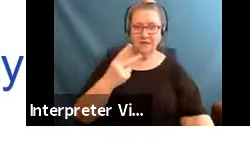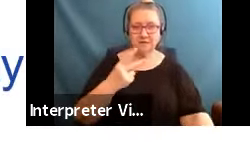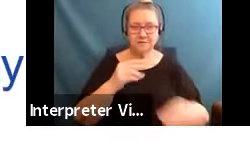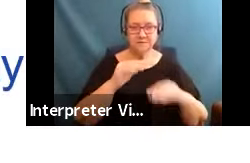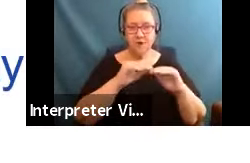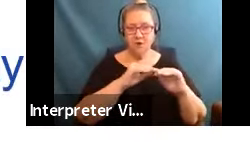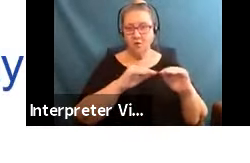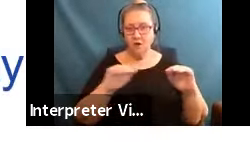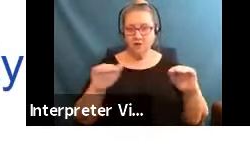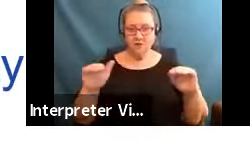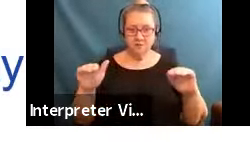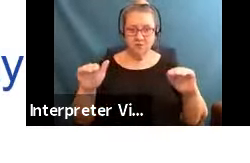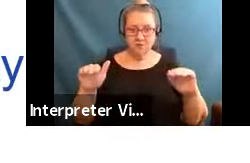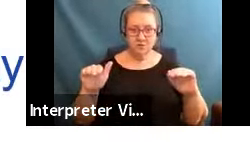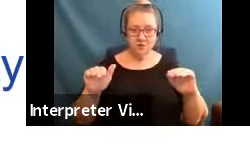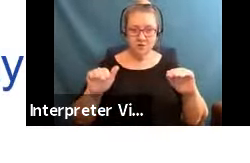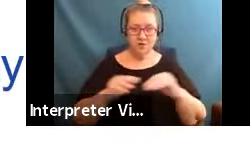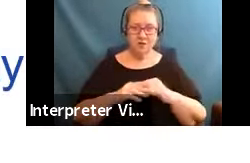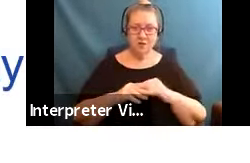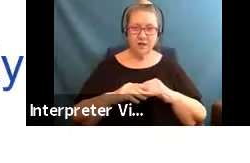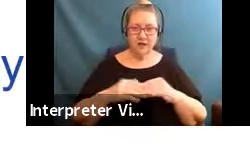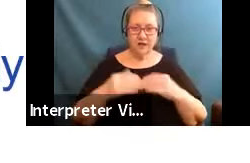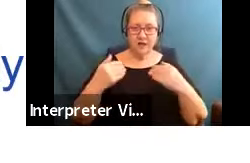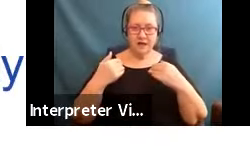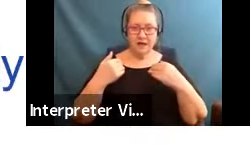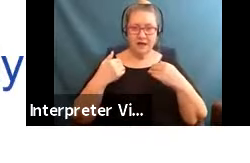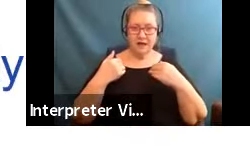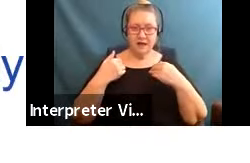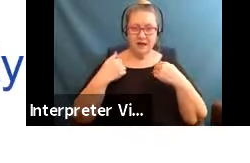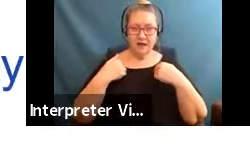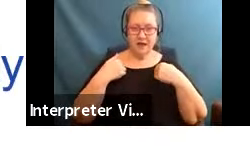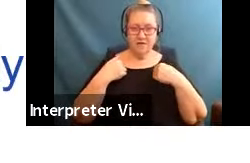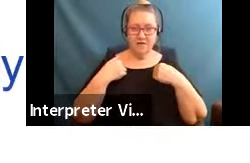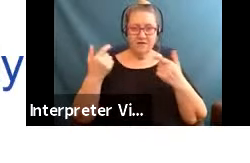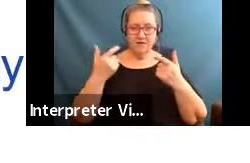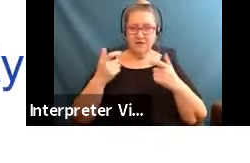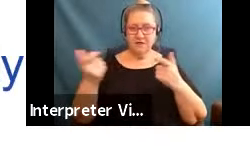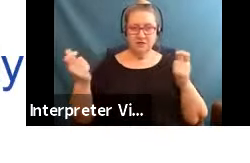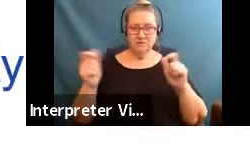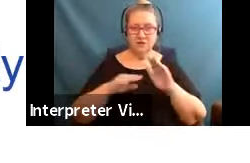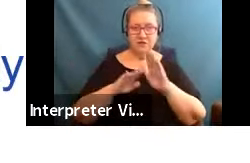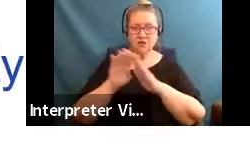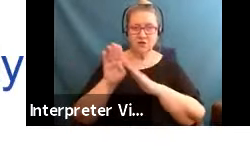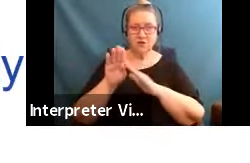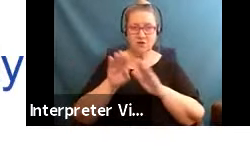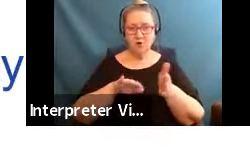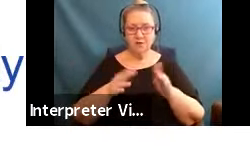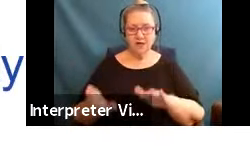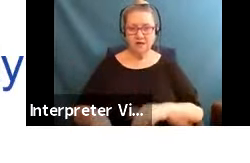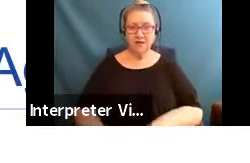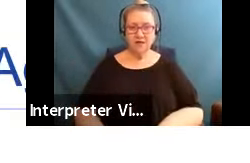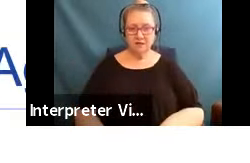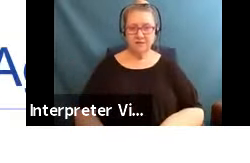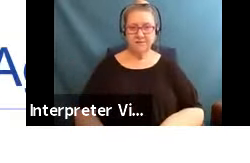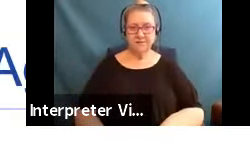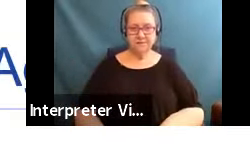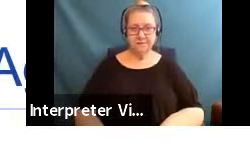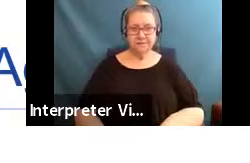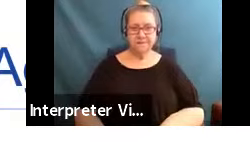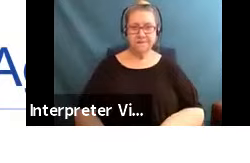peak that we're having this big surge in mortality as well. Next slide.